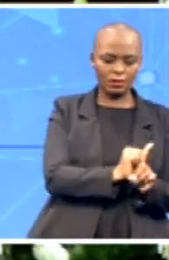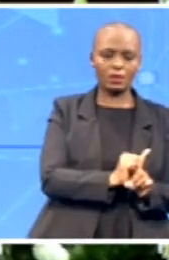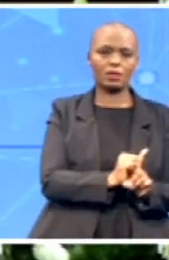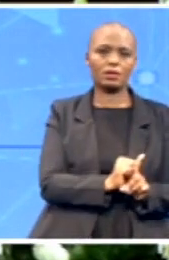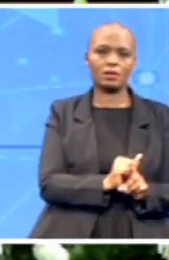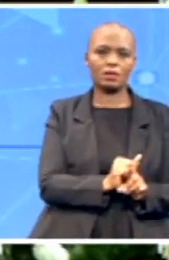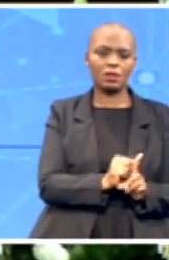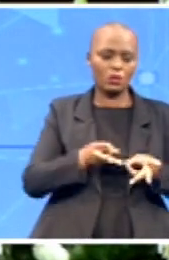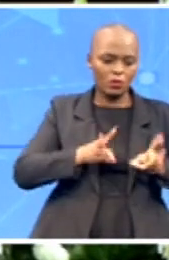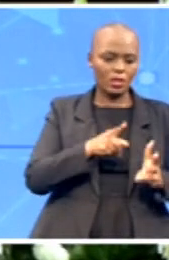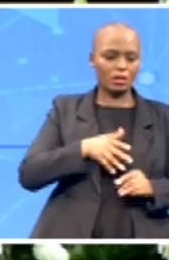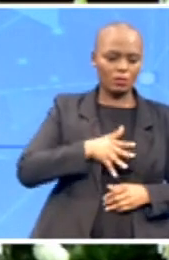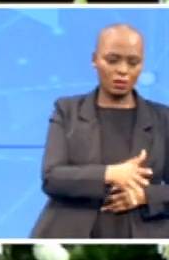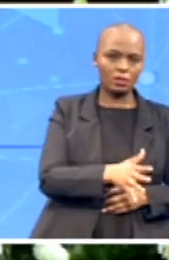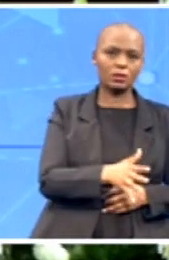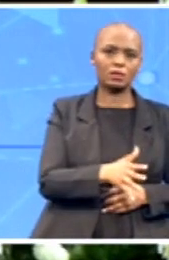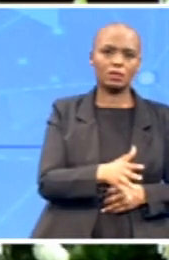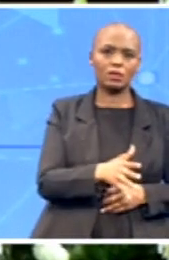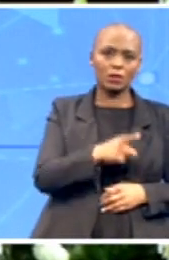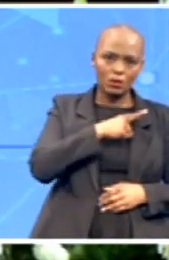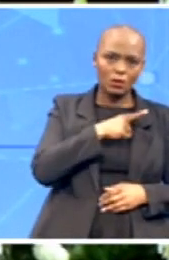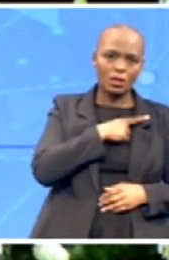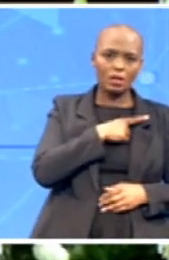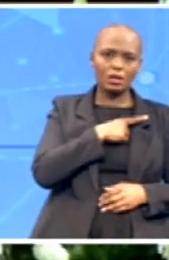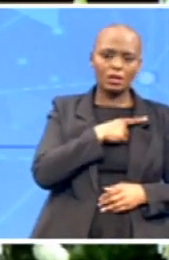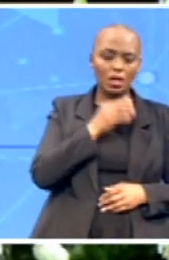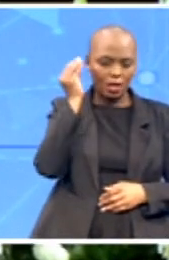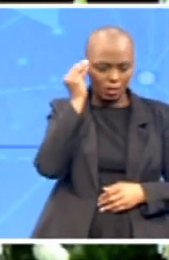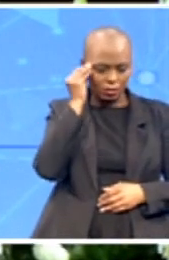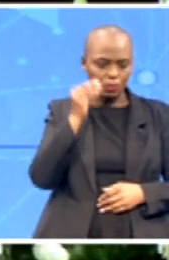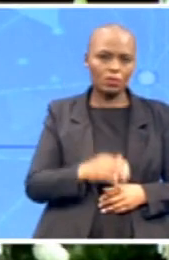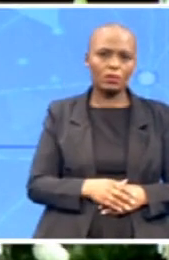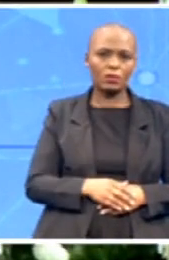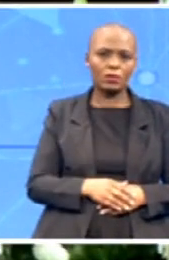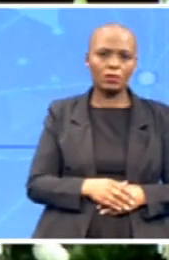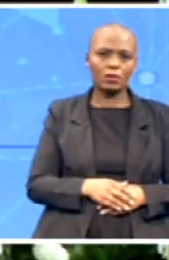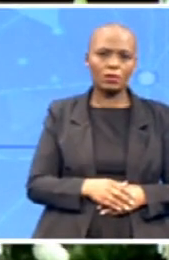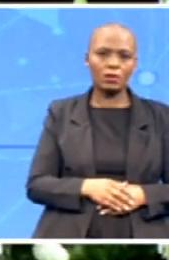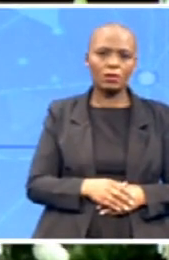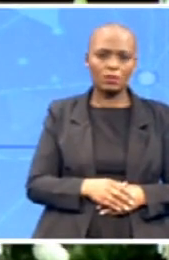Because I know Bopumla in a little lady who that double.